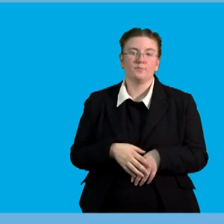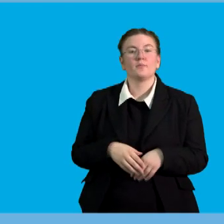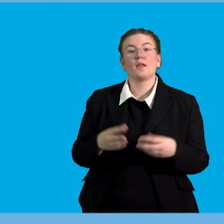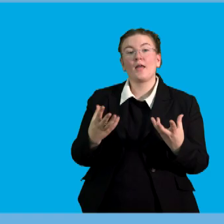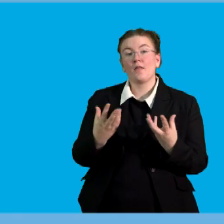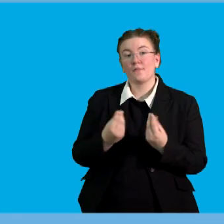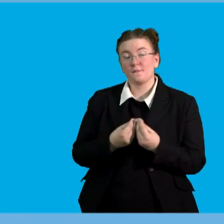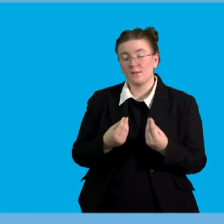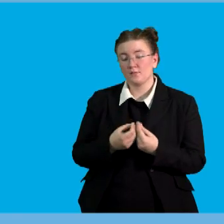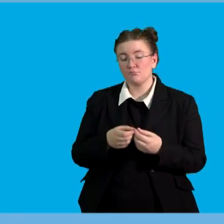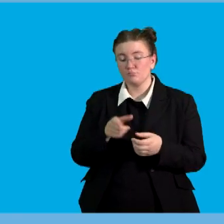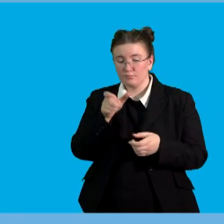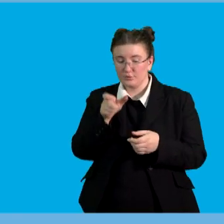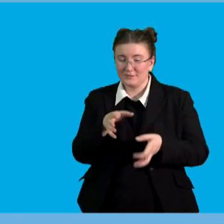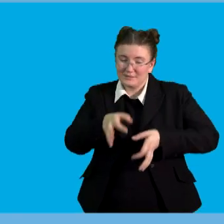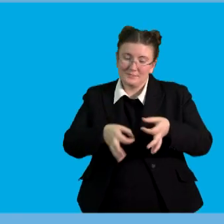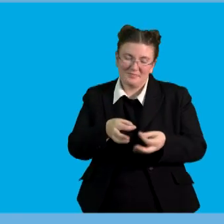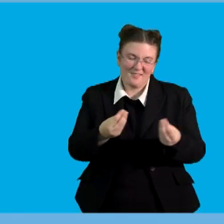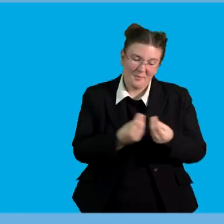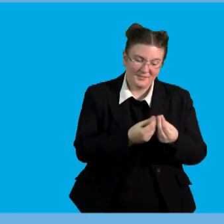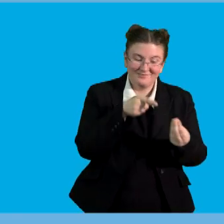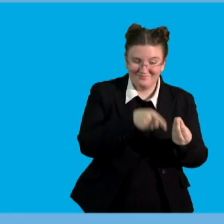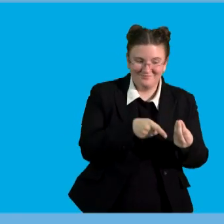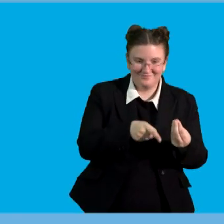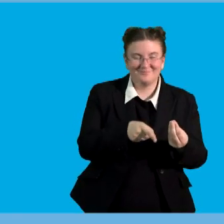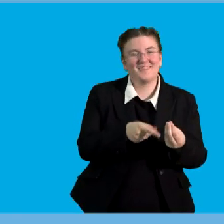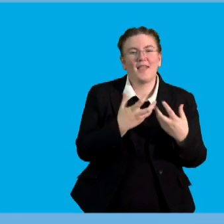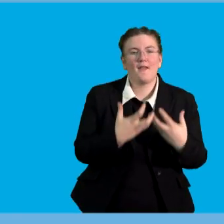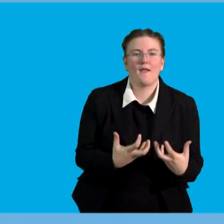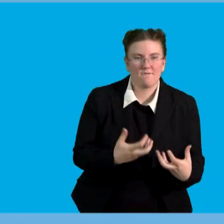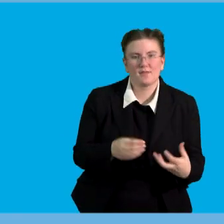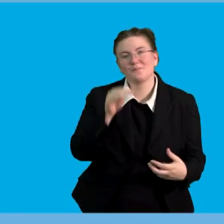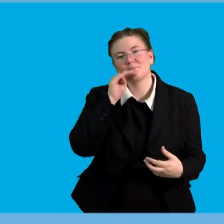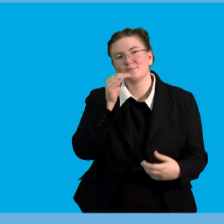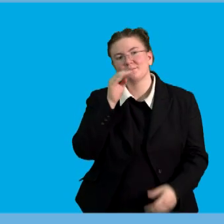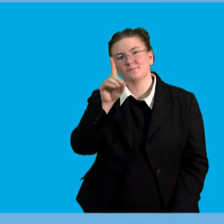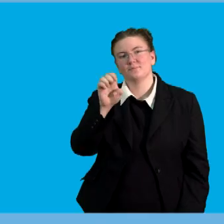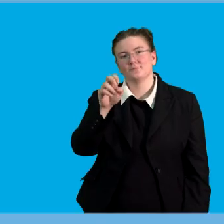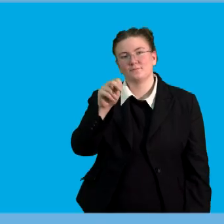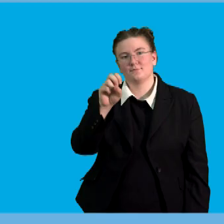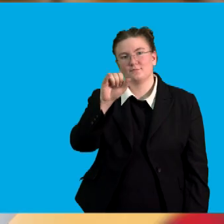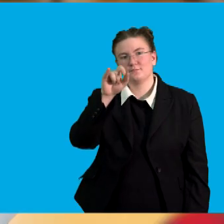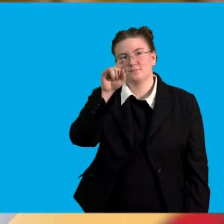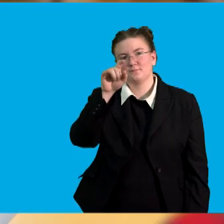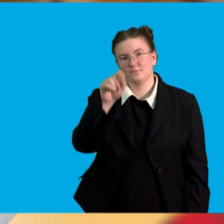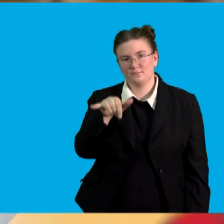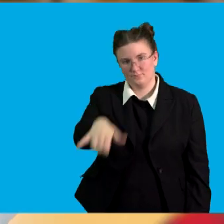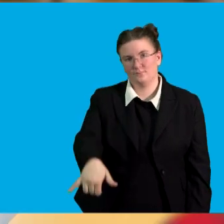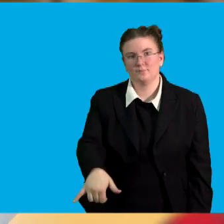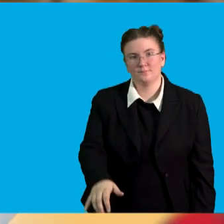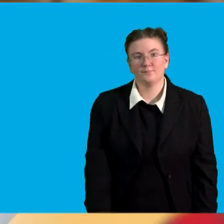as dense will feel heavy. So that means when we have 2 substances, the one with more mass obviously is going to be heavy. So that